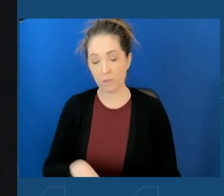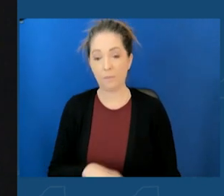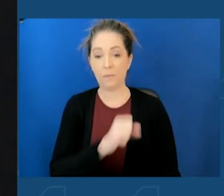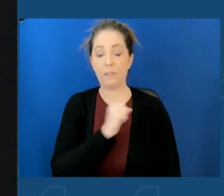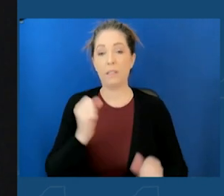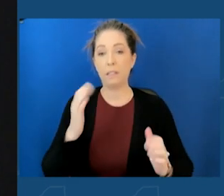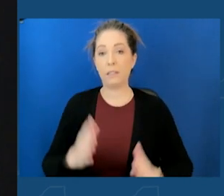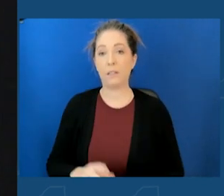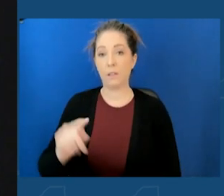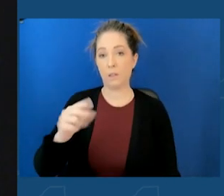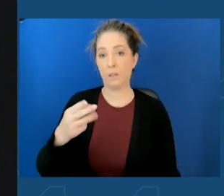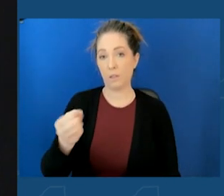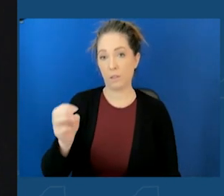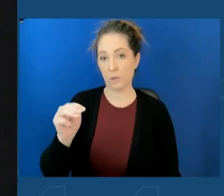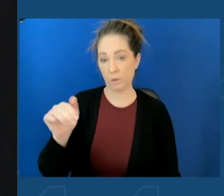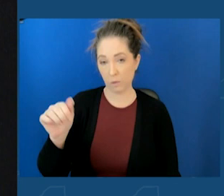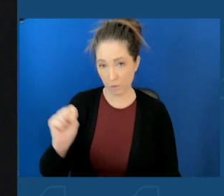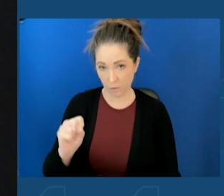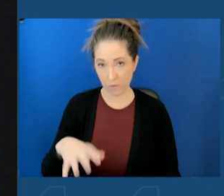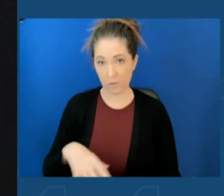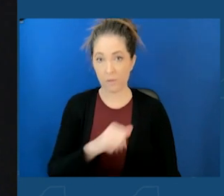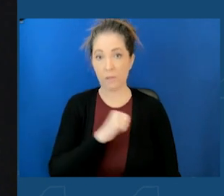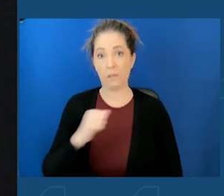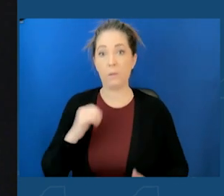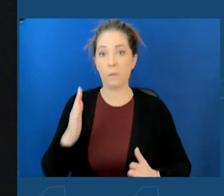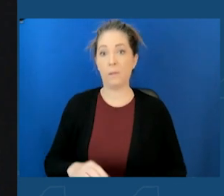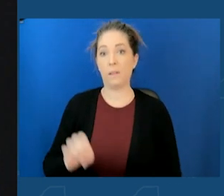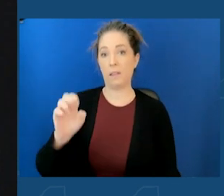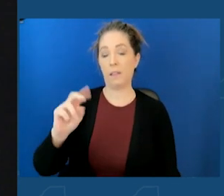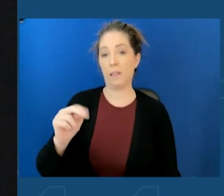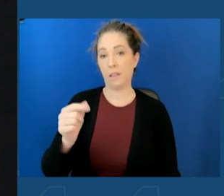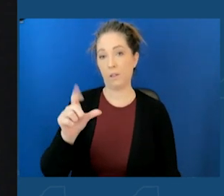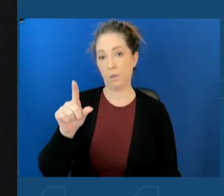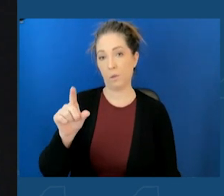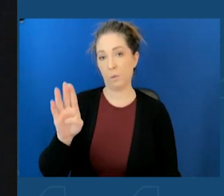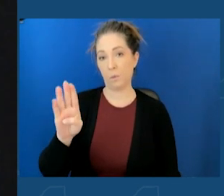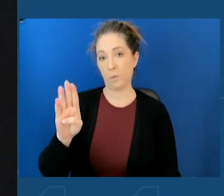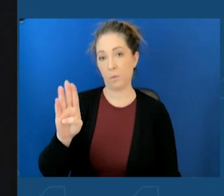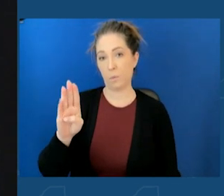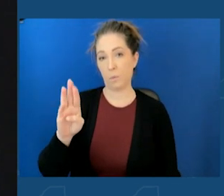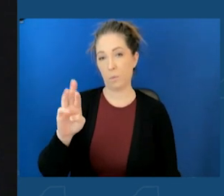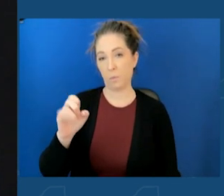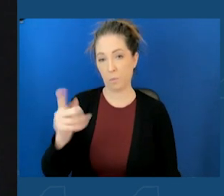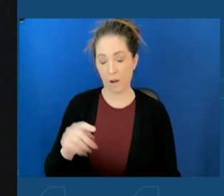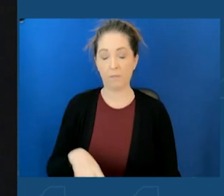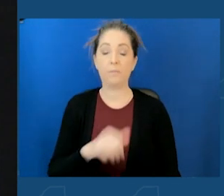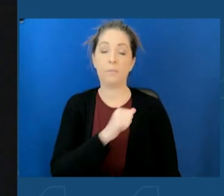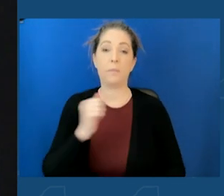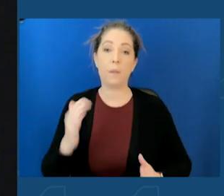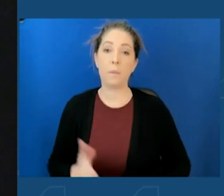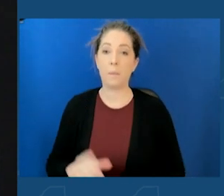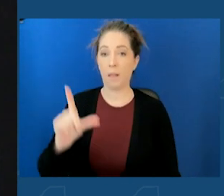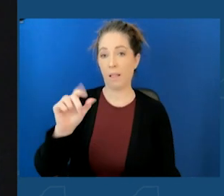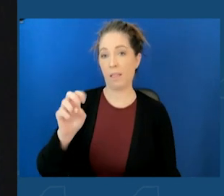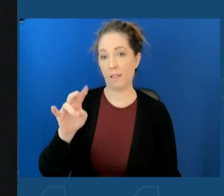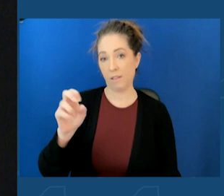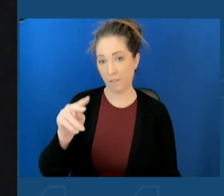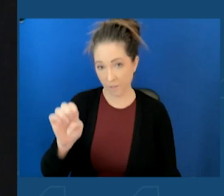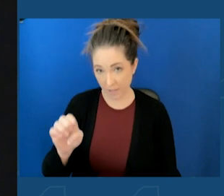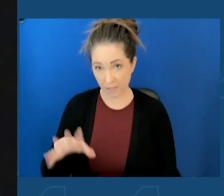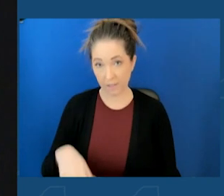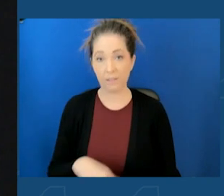here. Assembly Member Steve Engelbright's here. Assembly Member Chuck Levine is here. Assembly Member Taylor